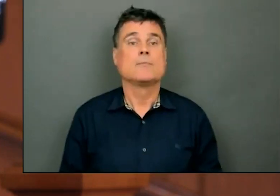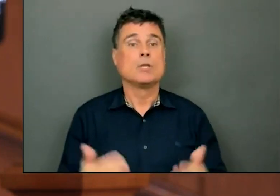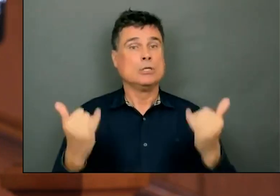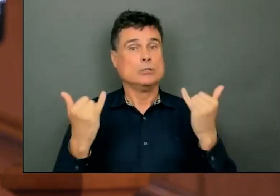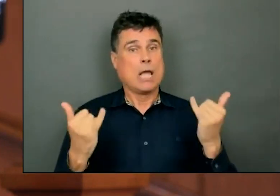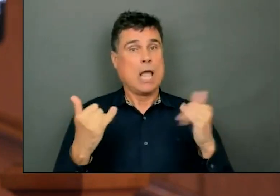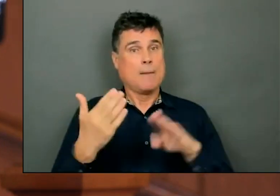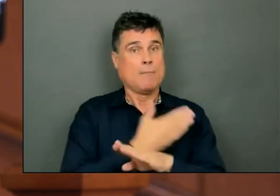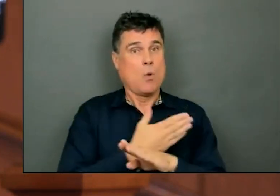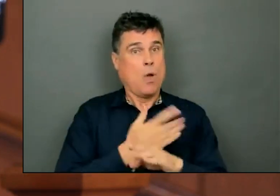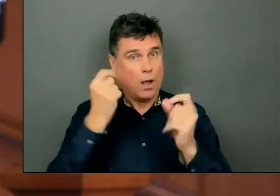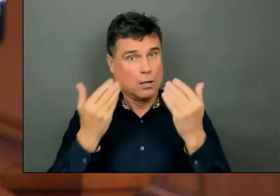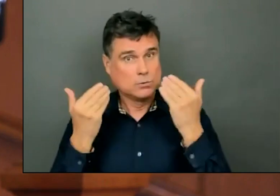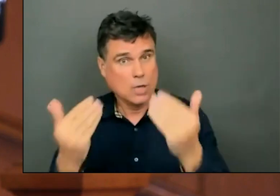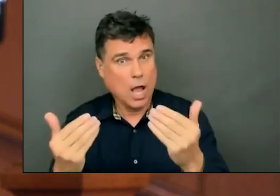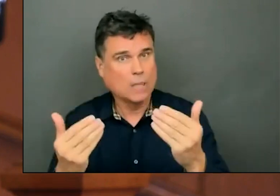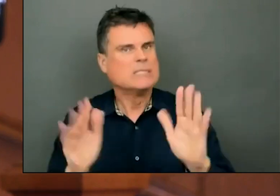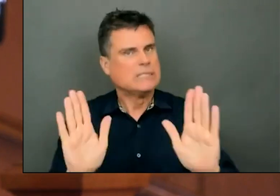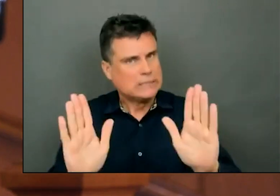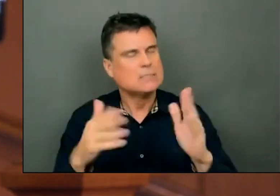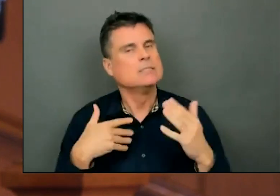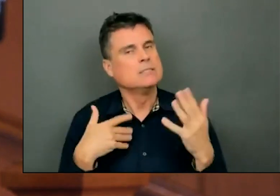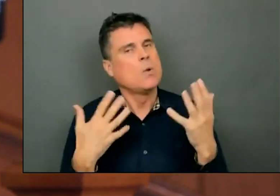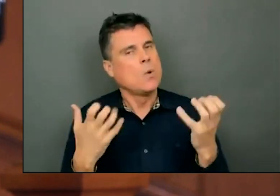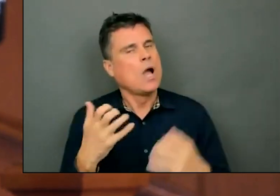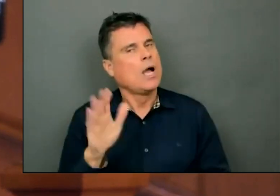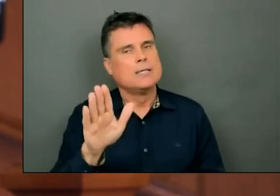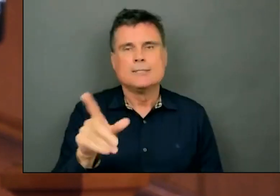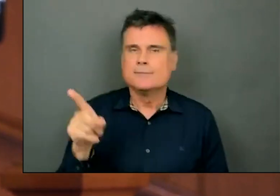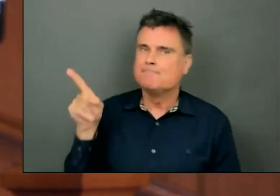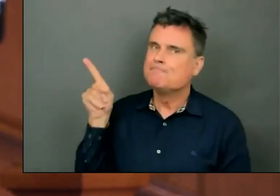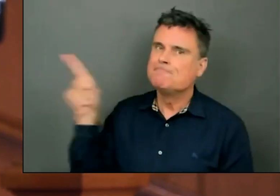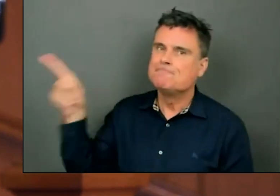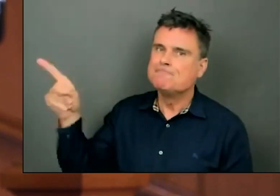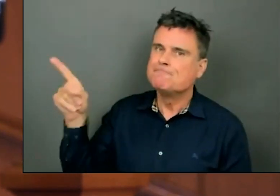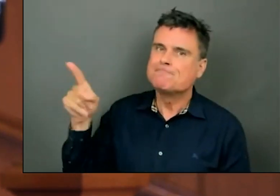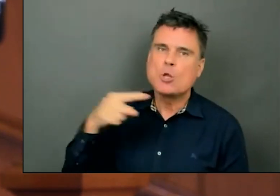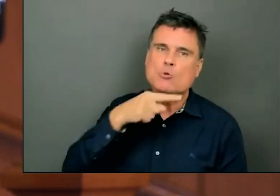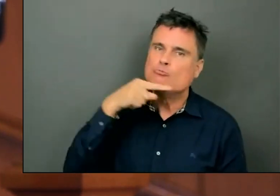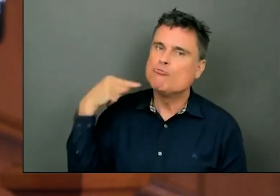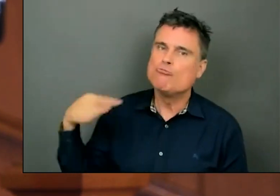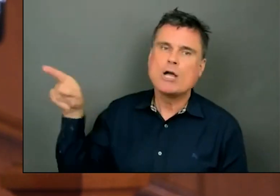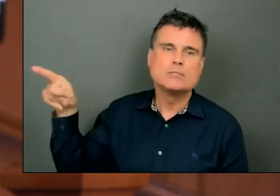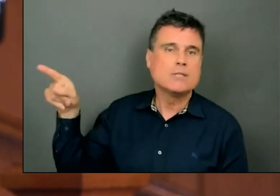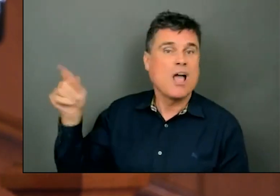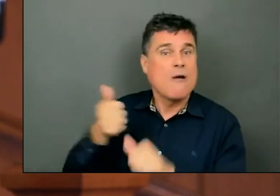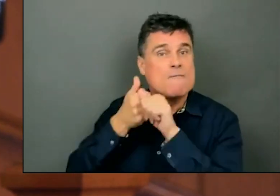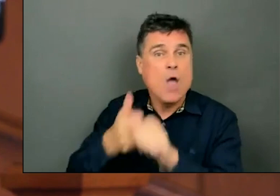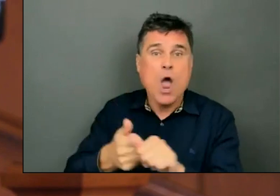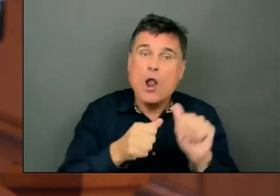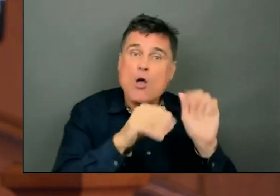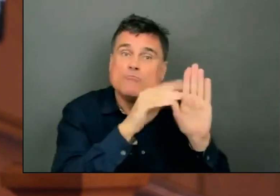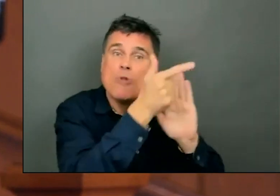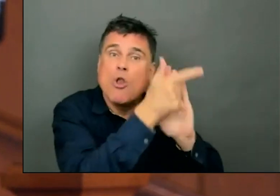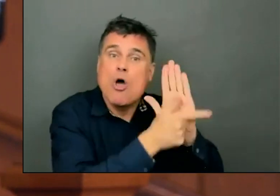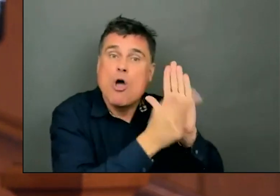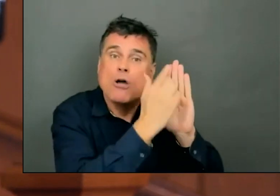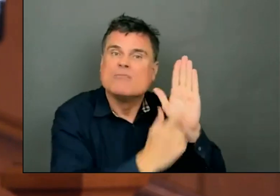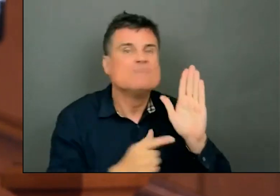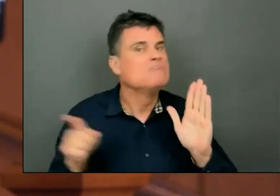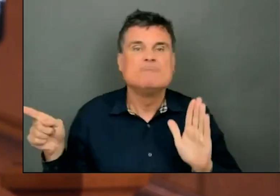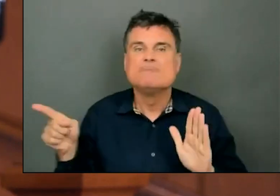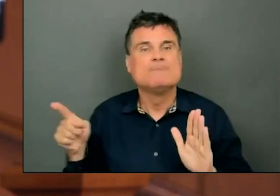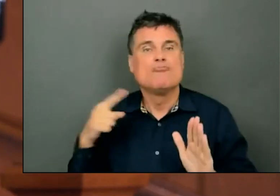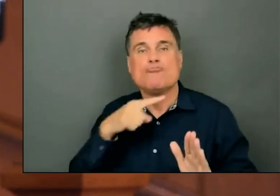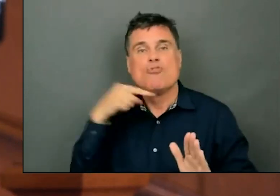add my condemnation to the unlawful actions of the government of Russia in taking away the liberties and threatening the lives of the